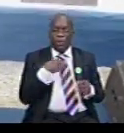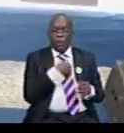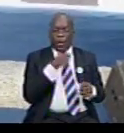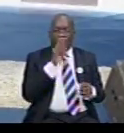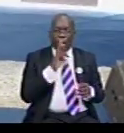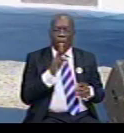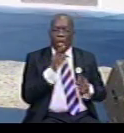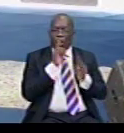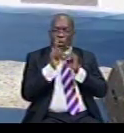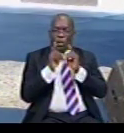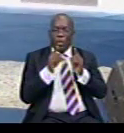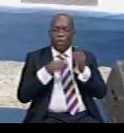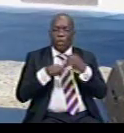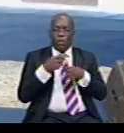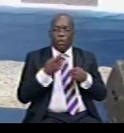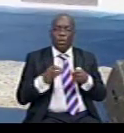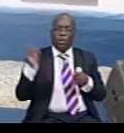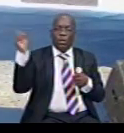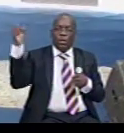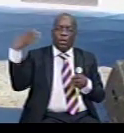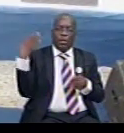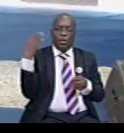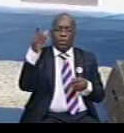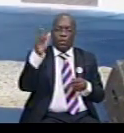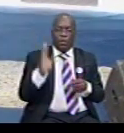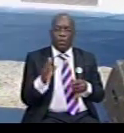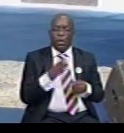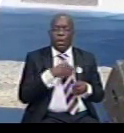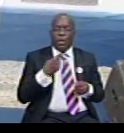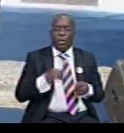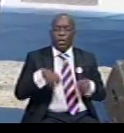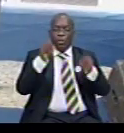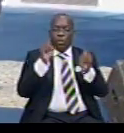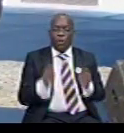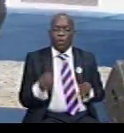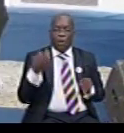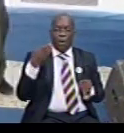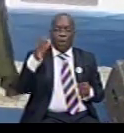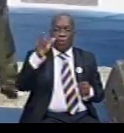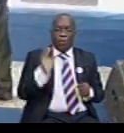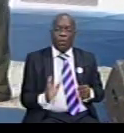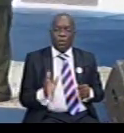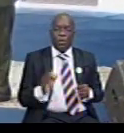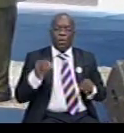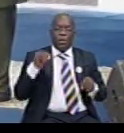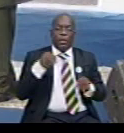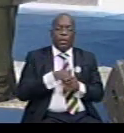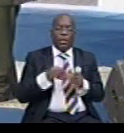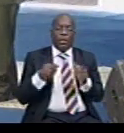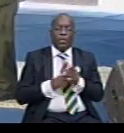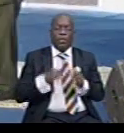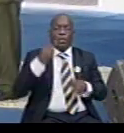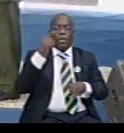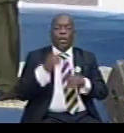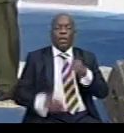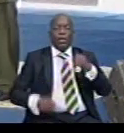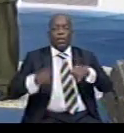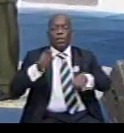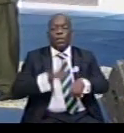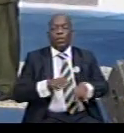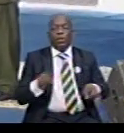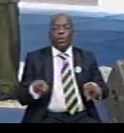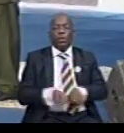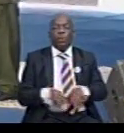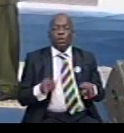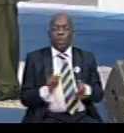grace of God and the power of God in this end time, so that with that